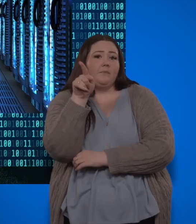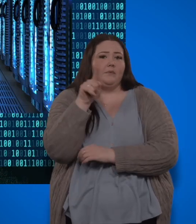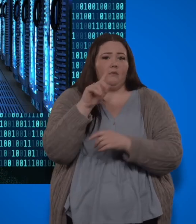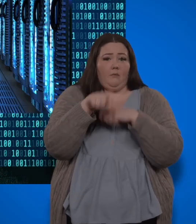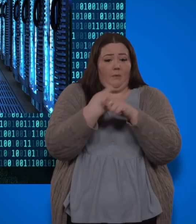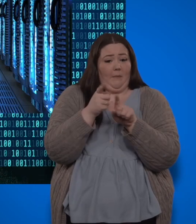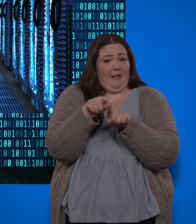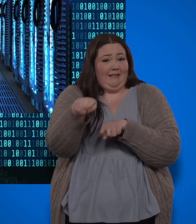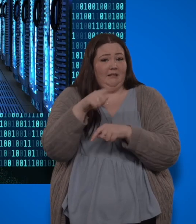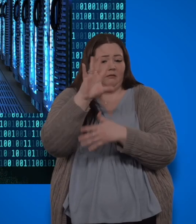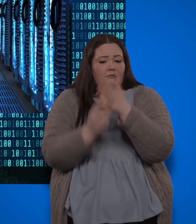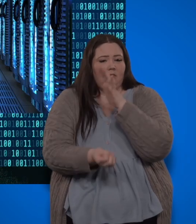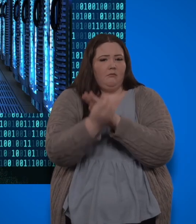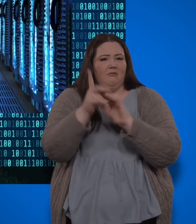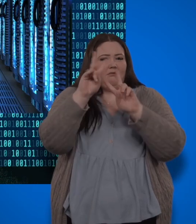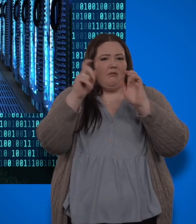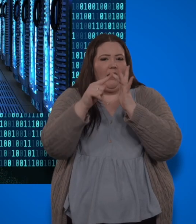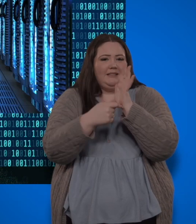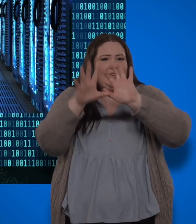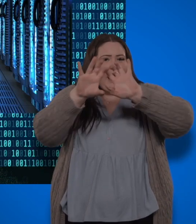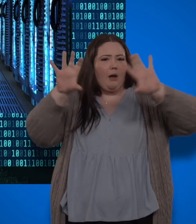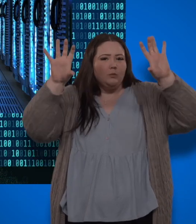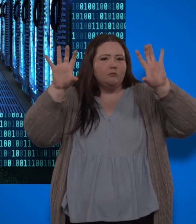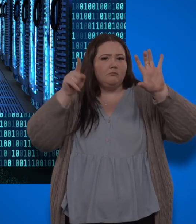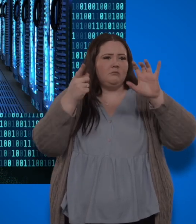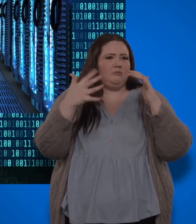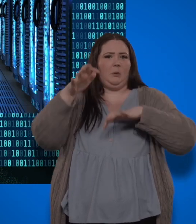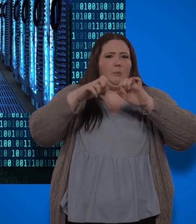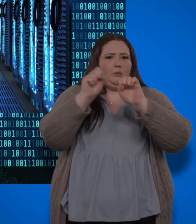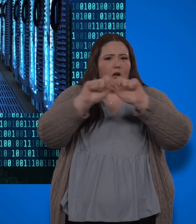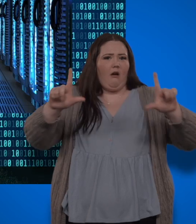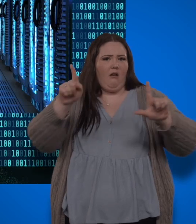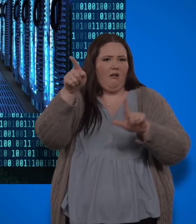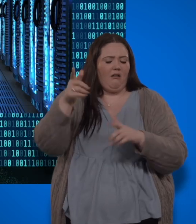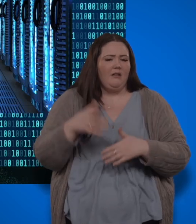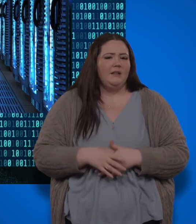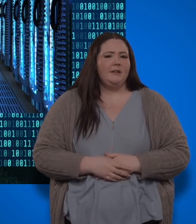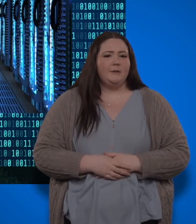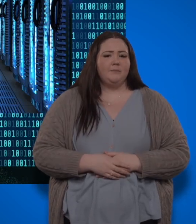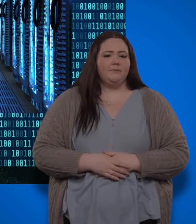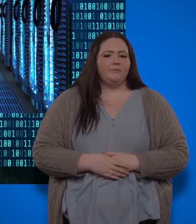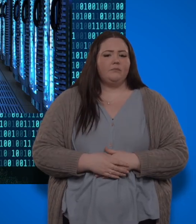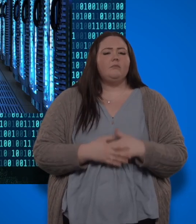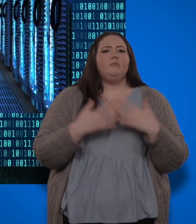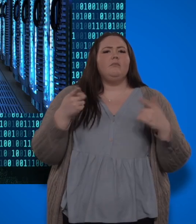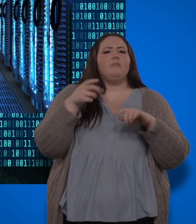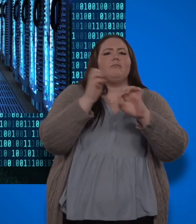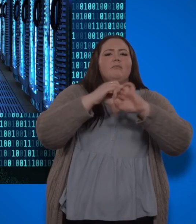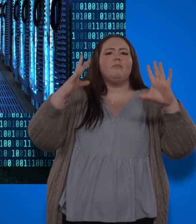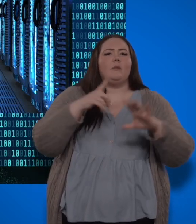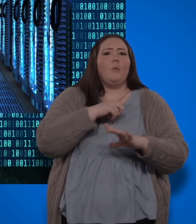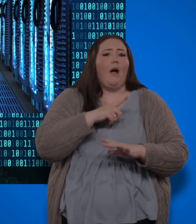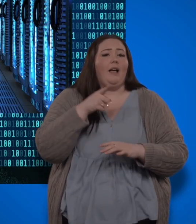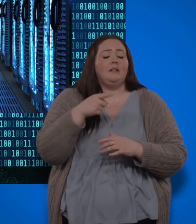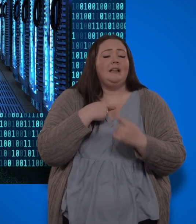the idea is that information can be instantiated in different physical forms. So much like a pop song, you